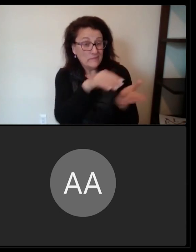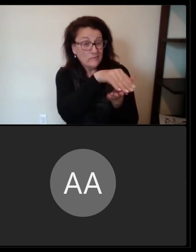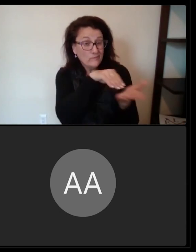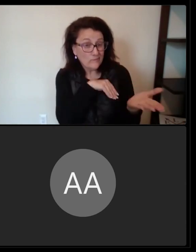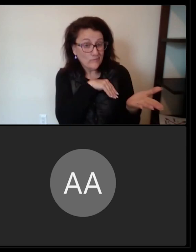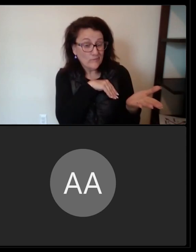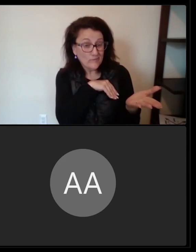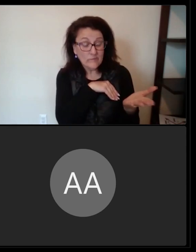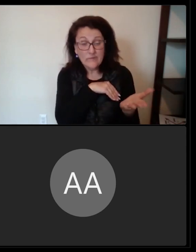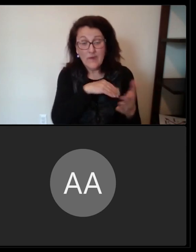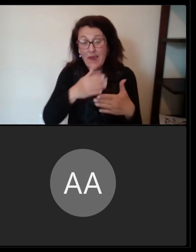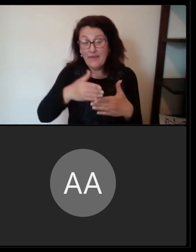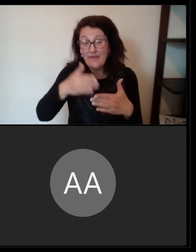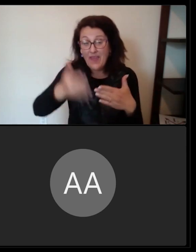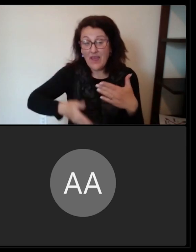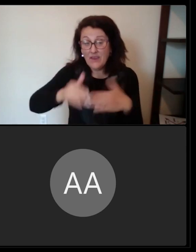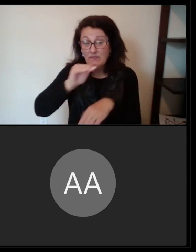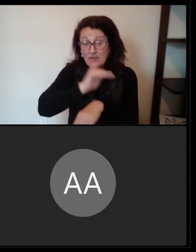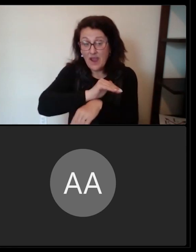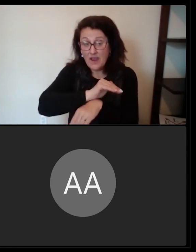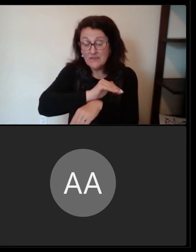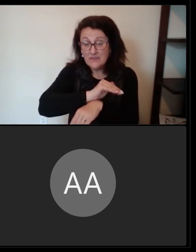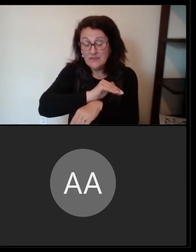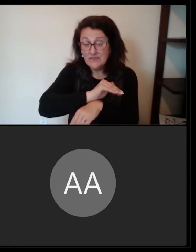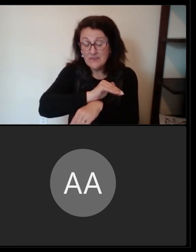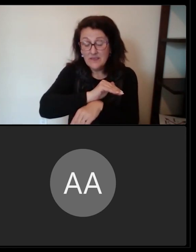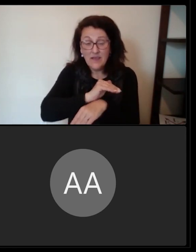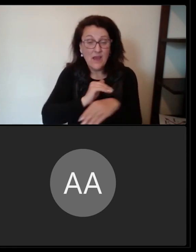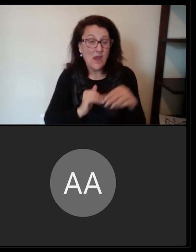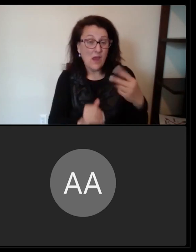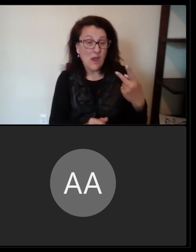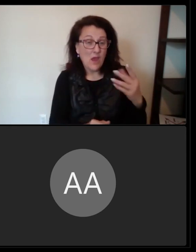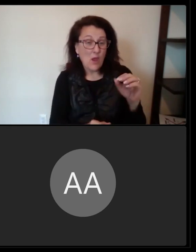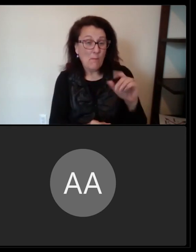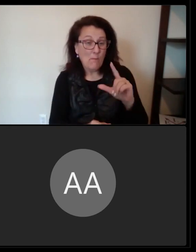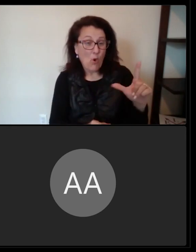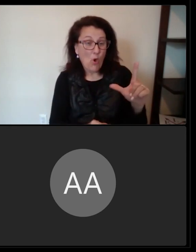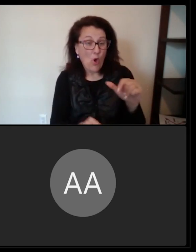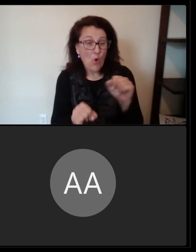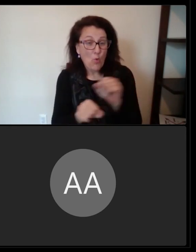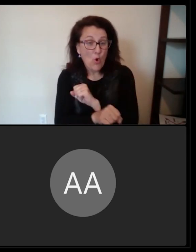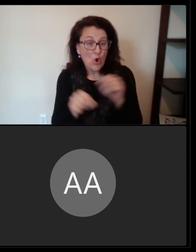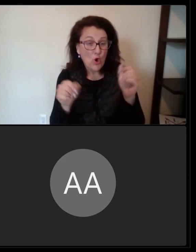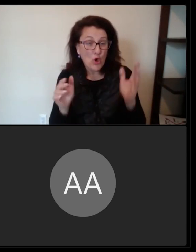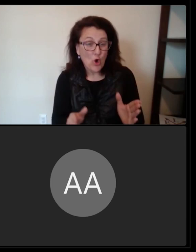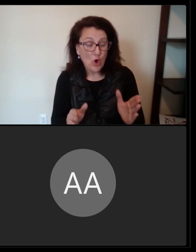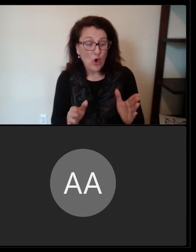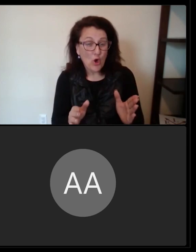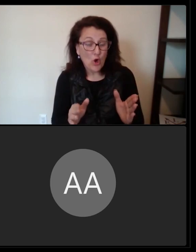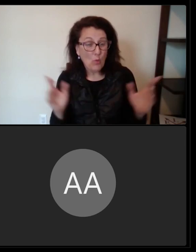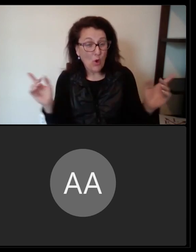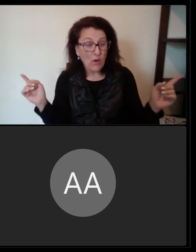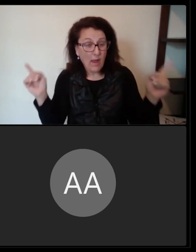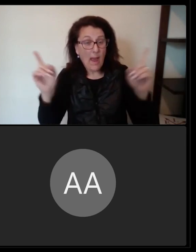then at the end of the night, the poll workers We're going to come over.